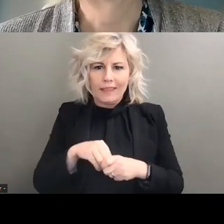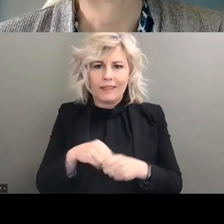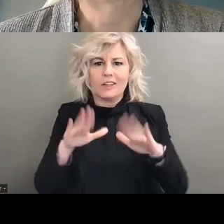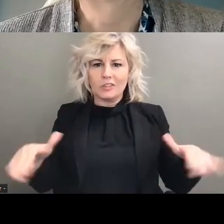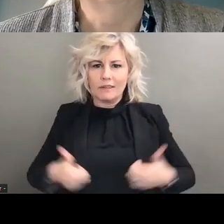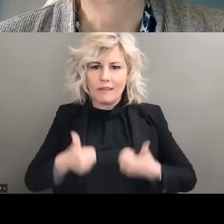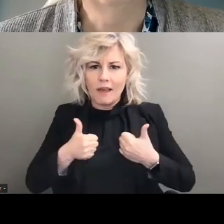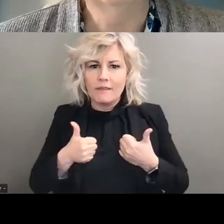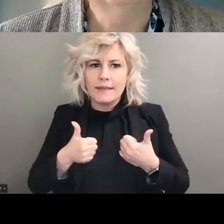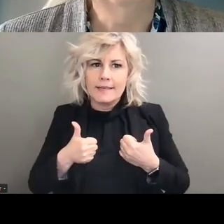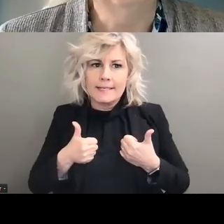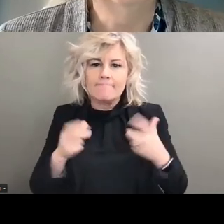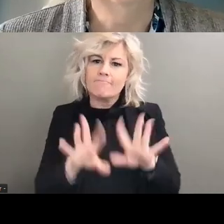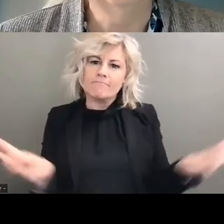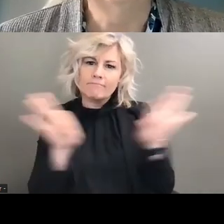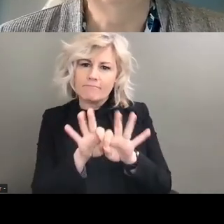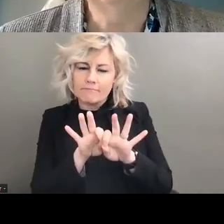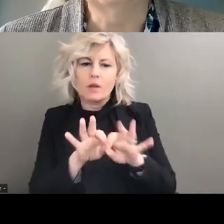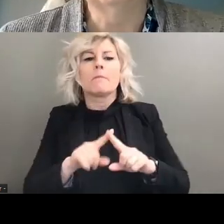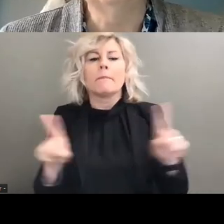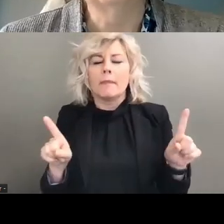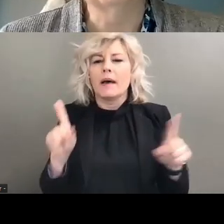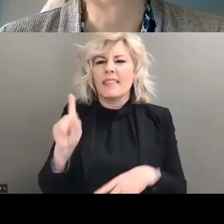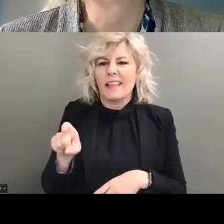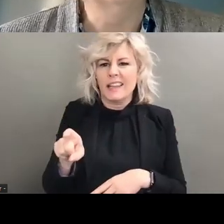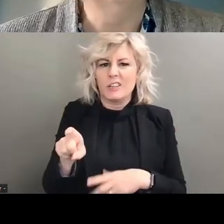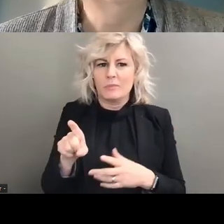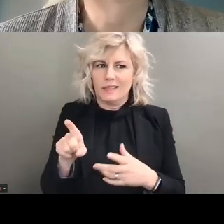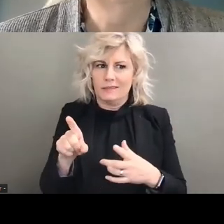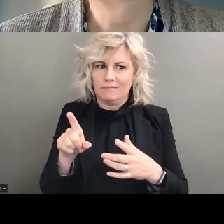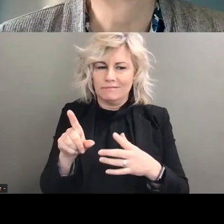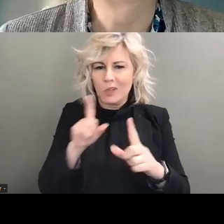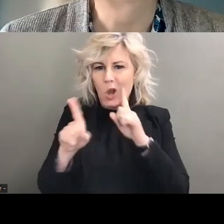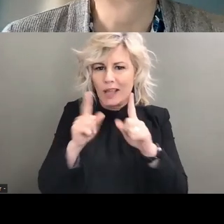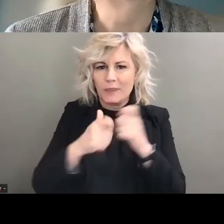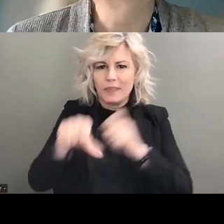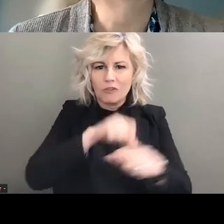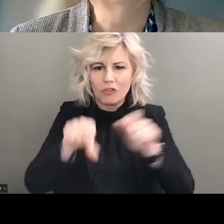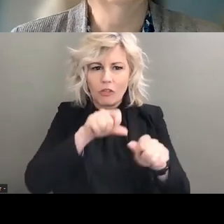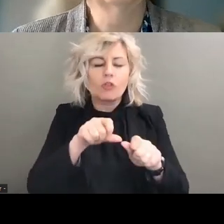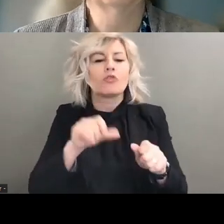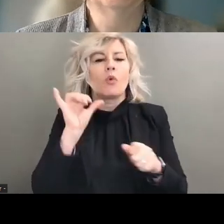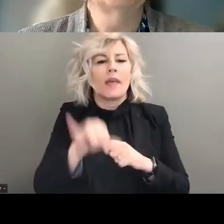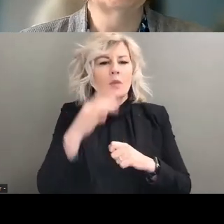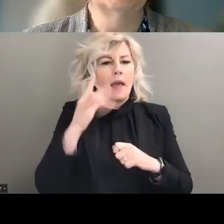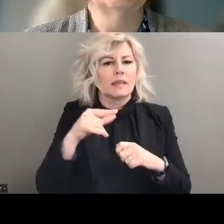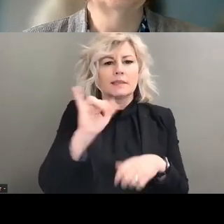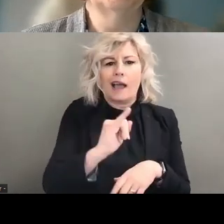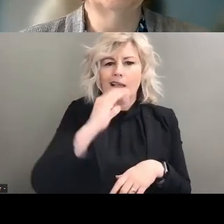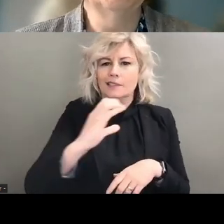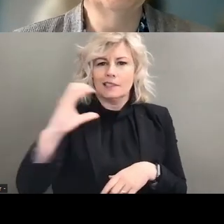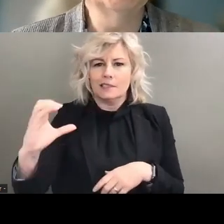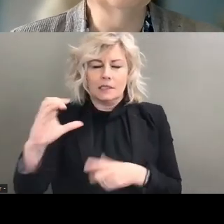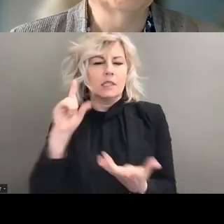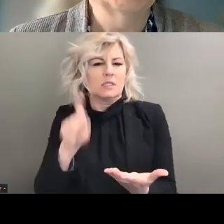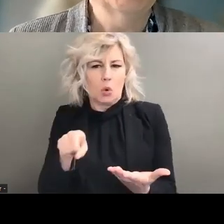are important, but they need to be talking to each other. And so this is what this intensive care coordination is supposed